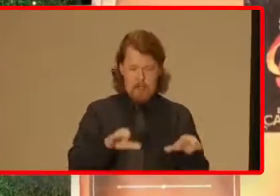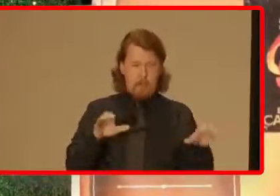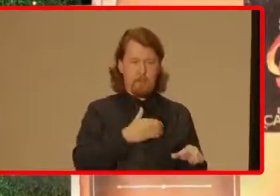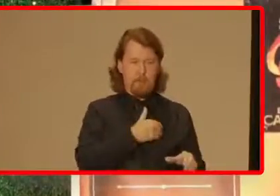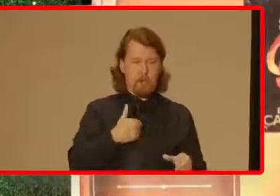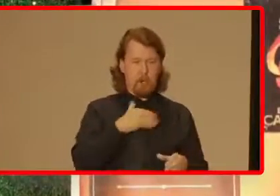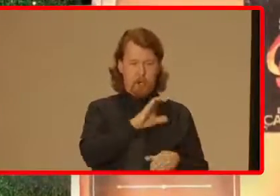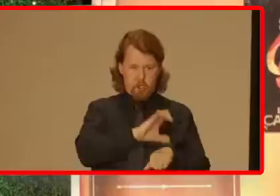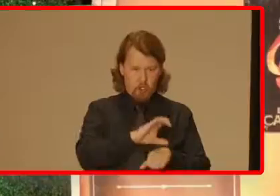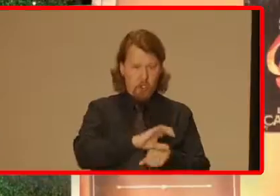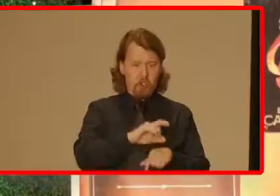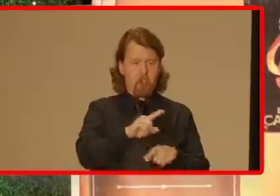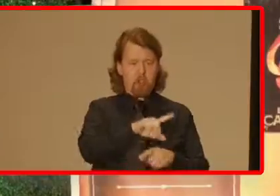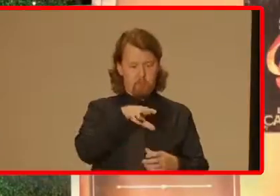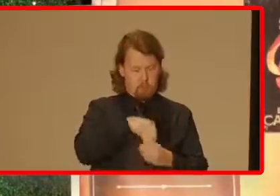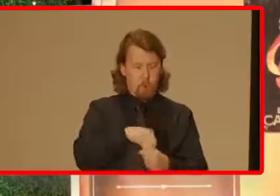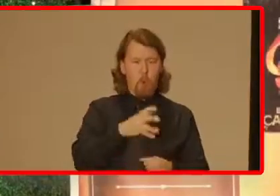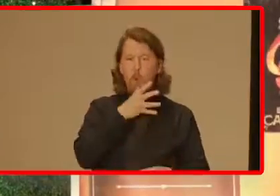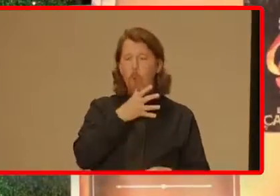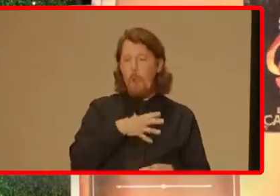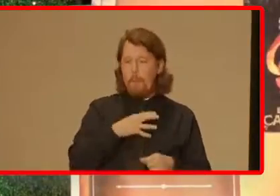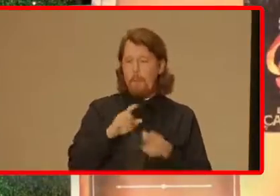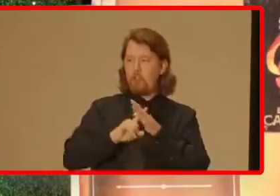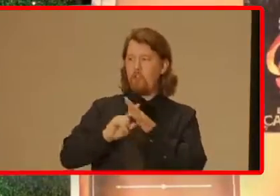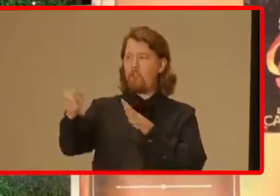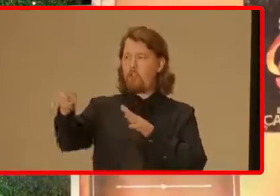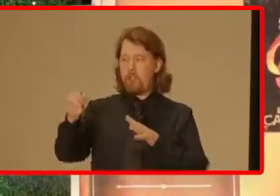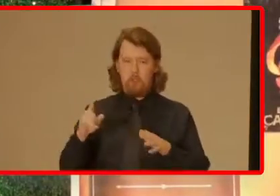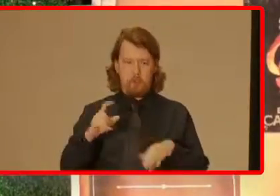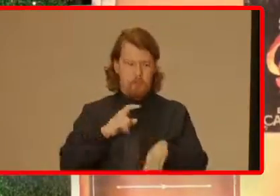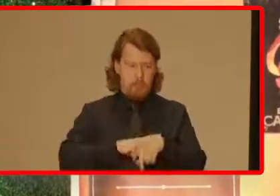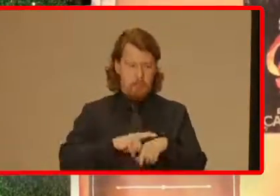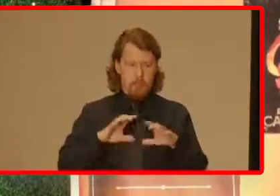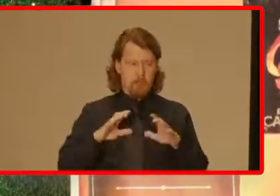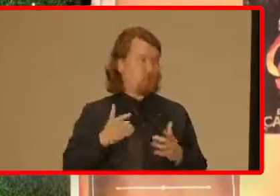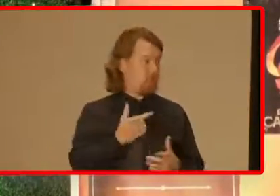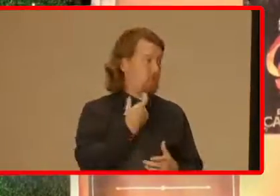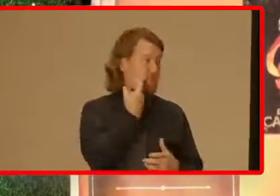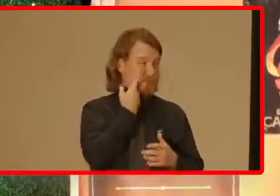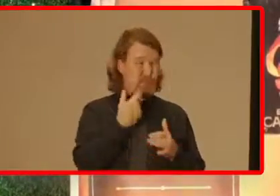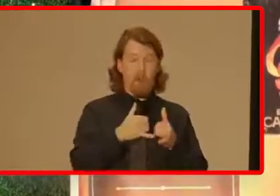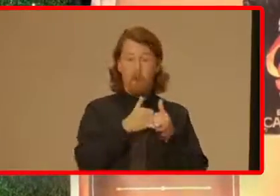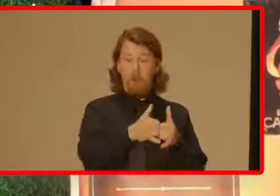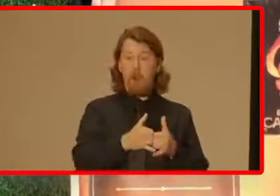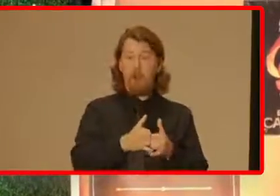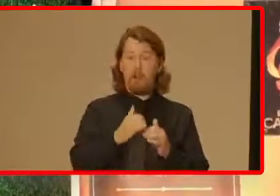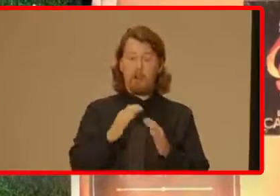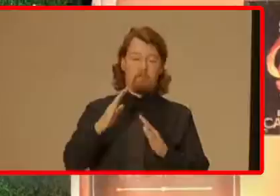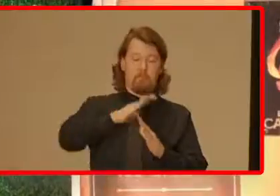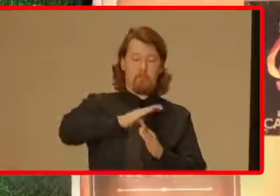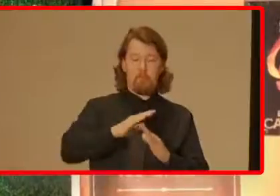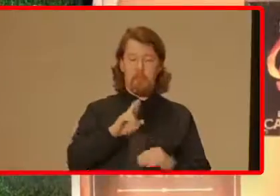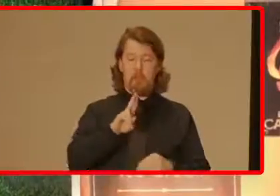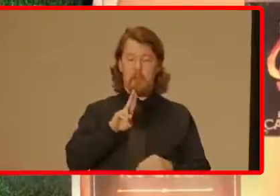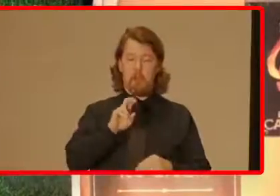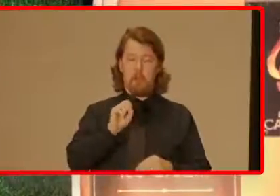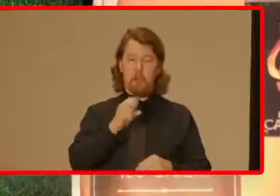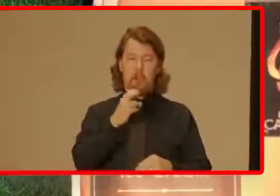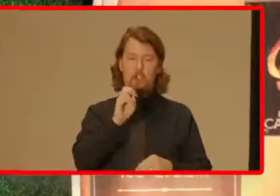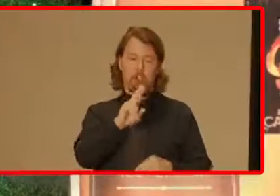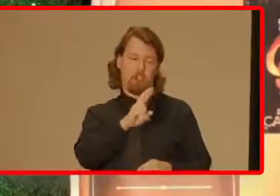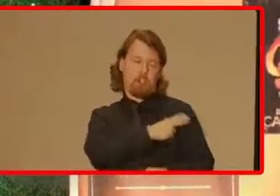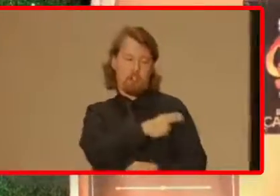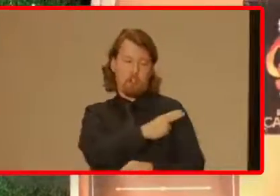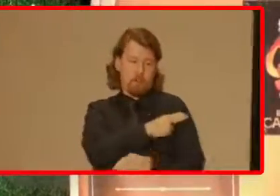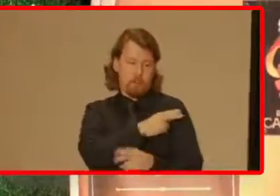annual women's retreat and volunteers to help others. She was recently awarded an esteemed usher position at the church.